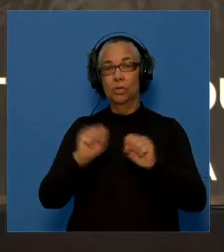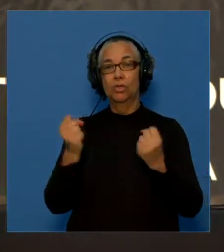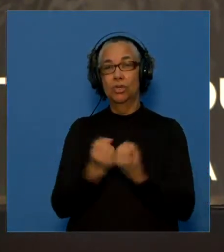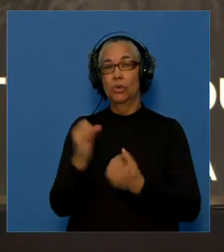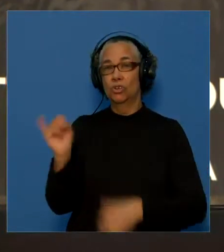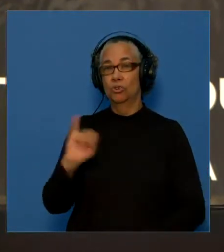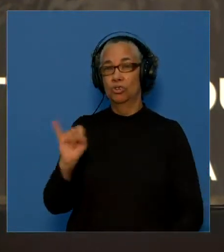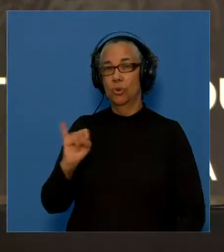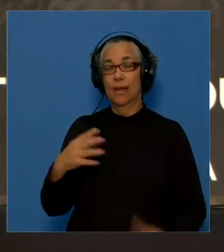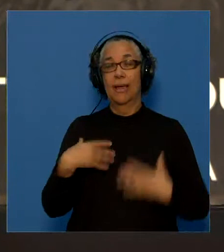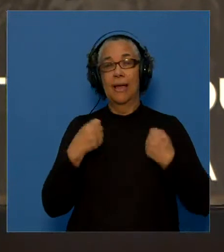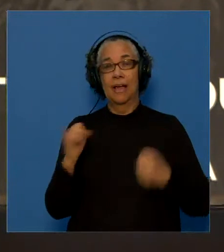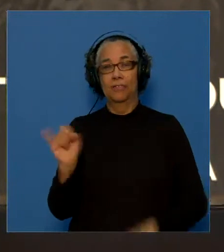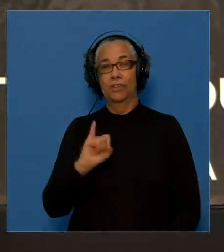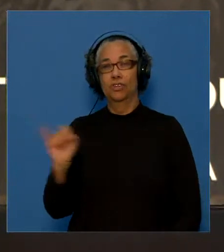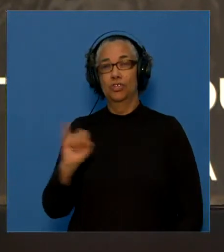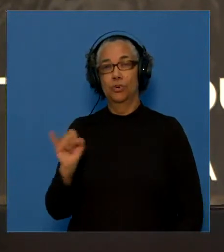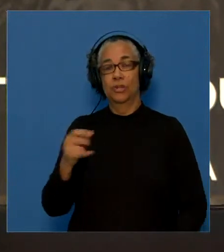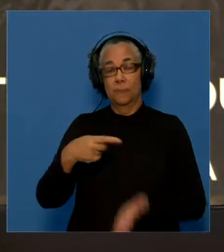health insurance premiums.